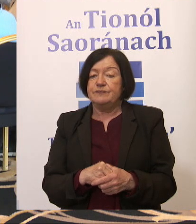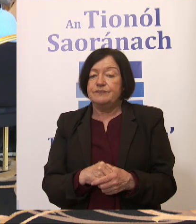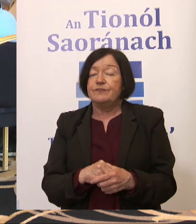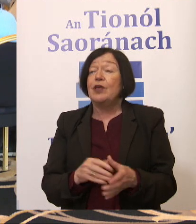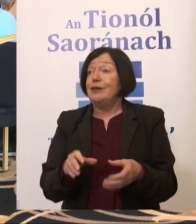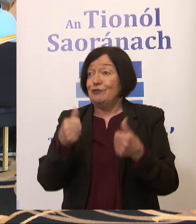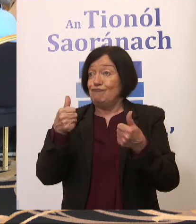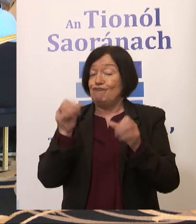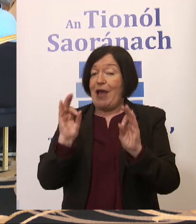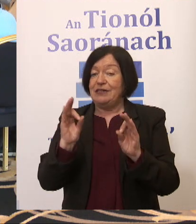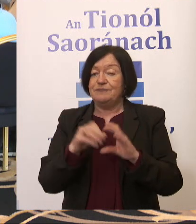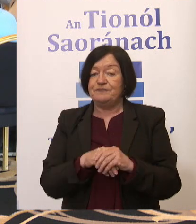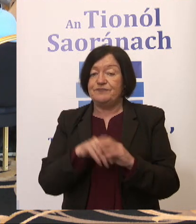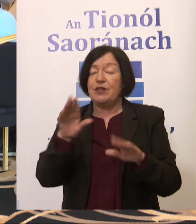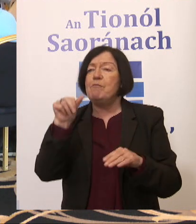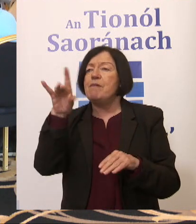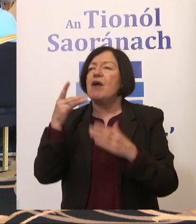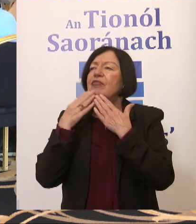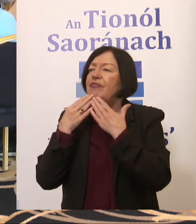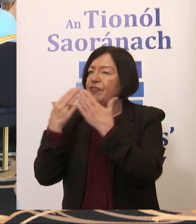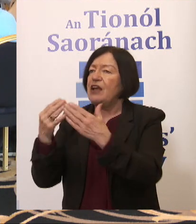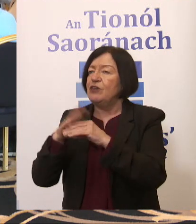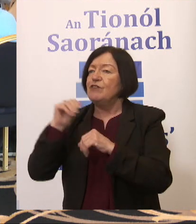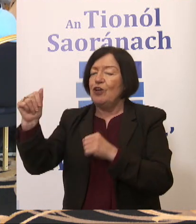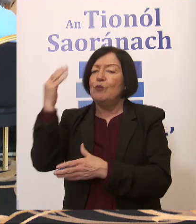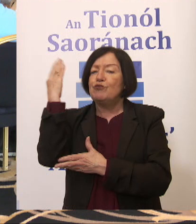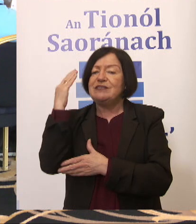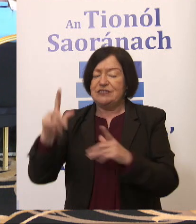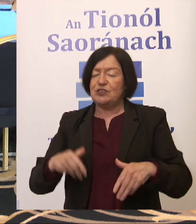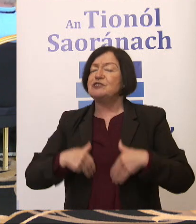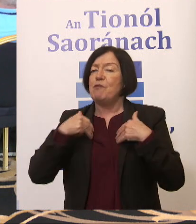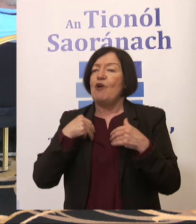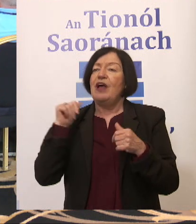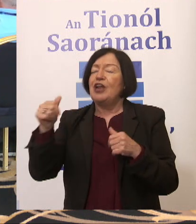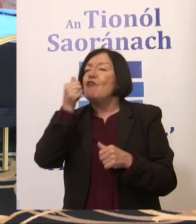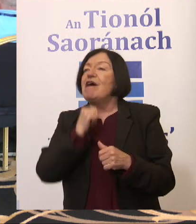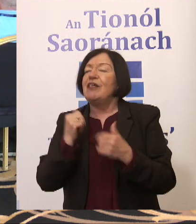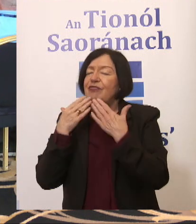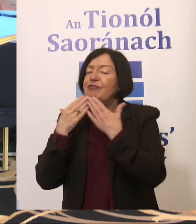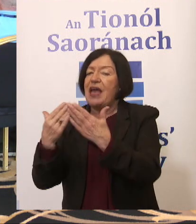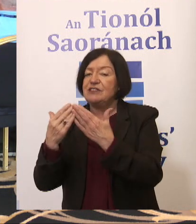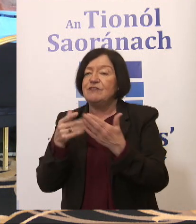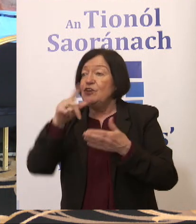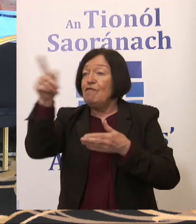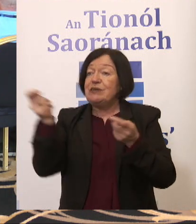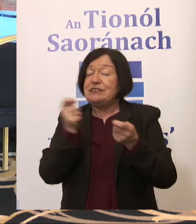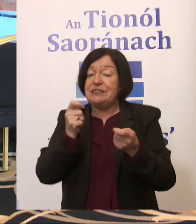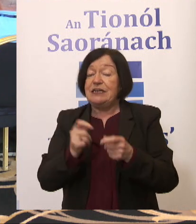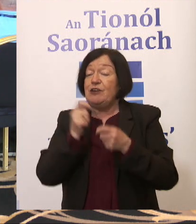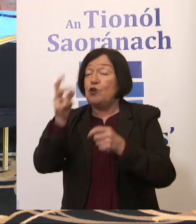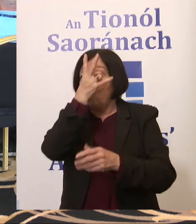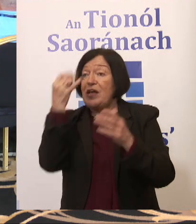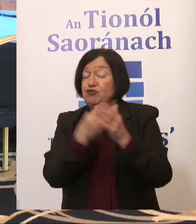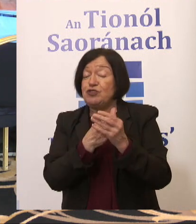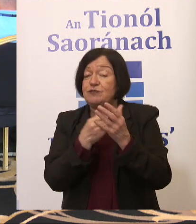Great. Well, Mark, thank you so much for your presentation this morning and your answers. Thanks for the facilitators for giving the questions. We've got